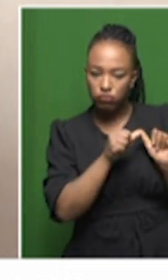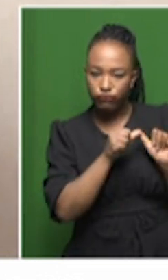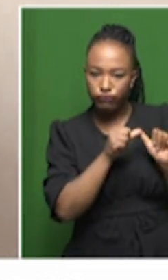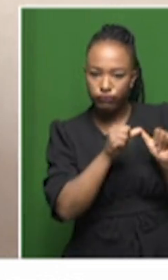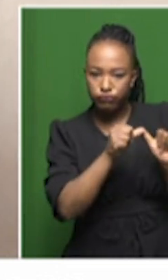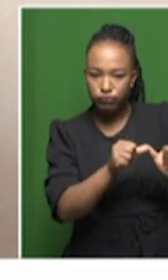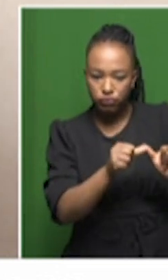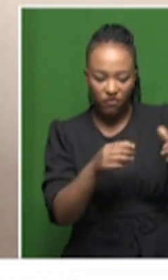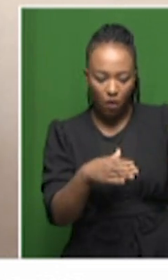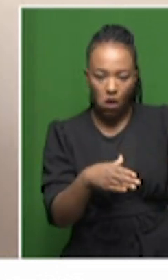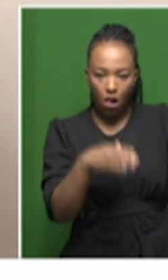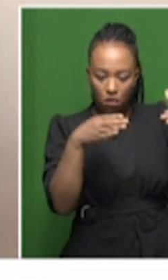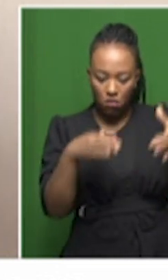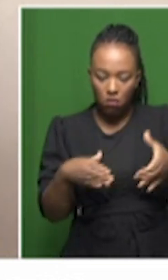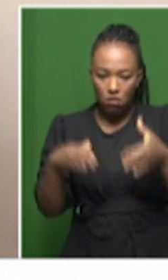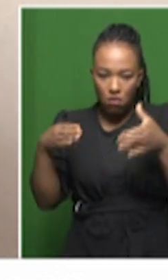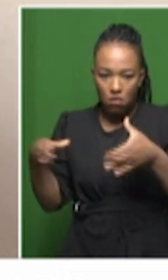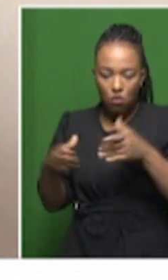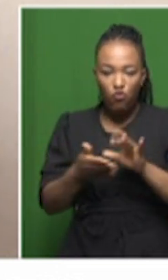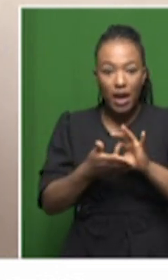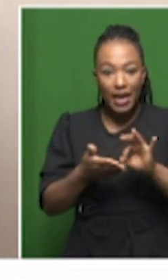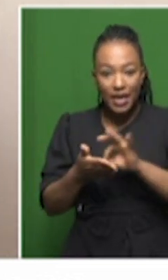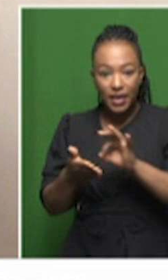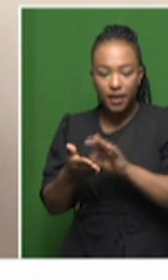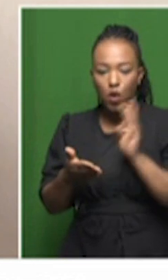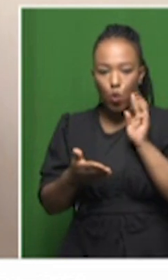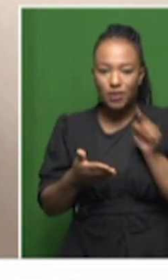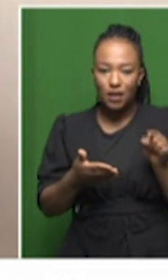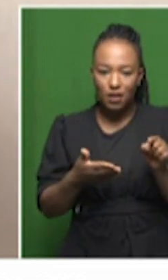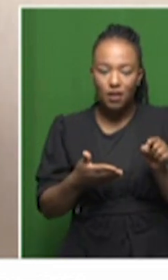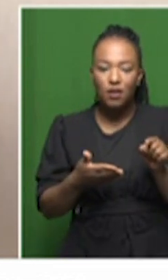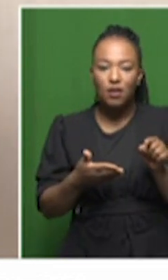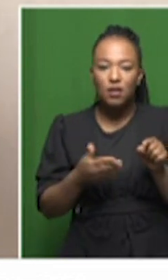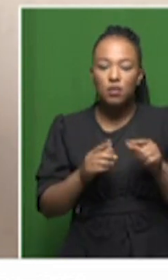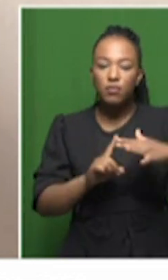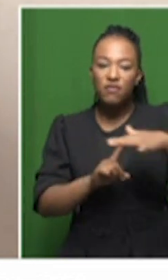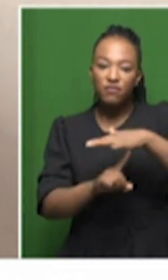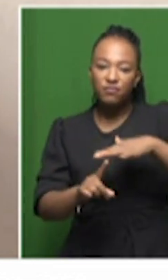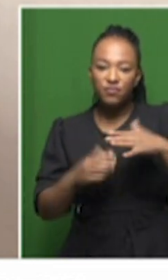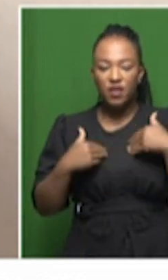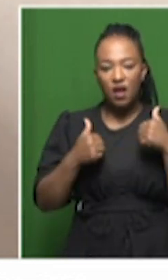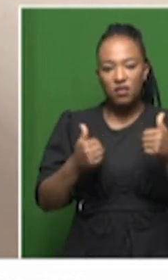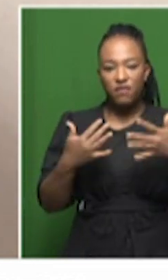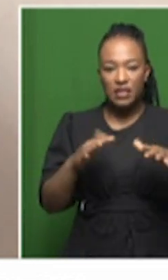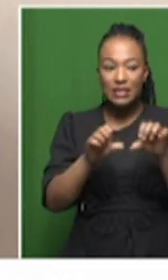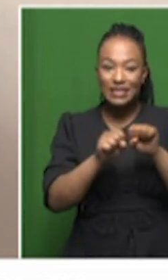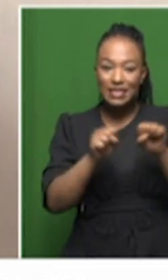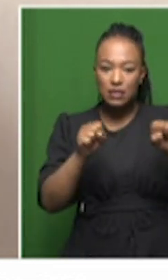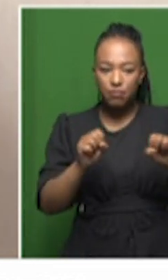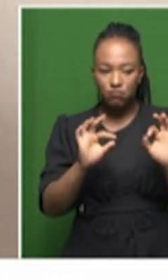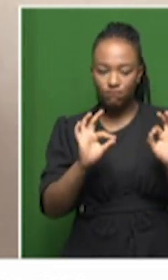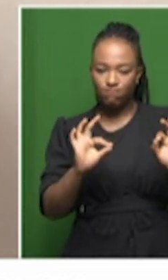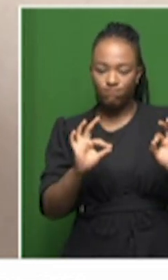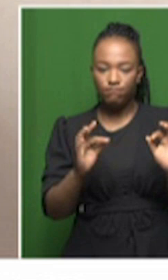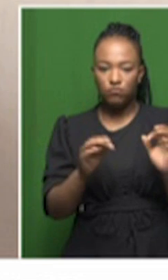our treatment works in terms of our processes. We also have got environmental health that has put systems in place to